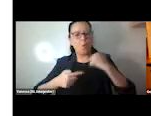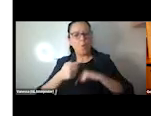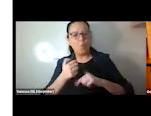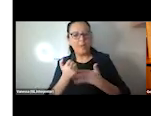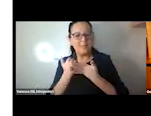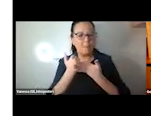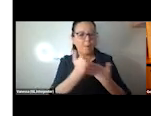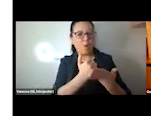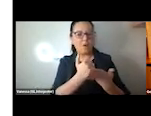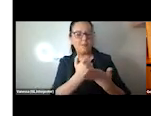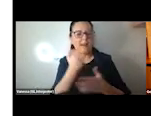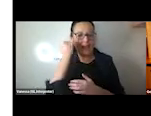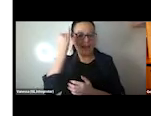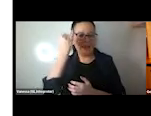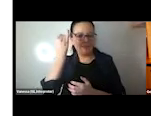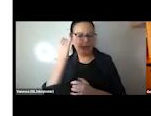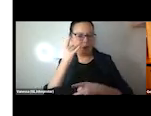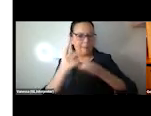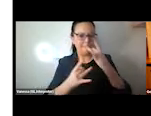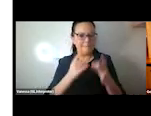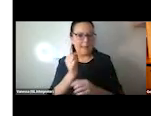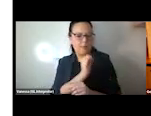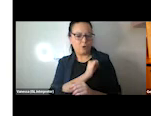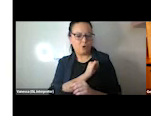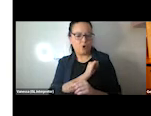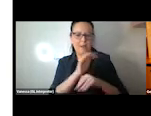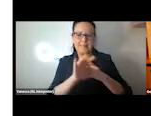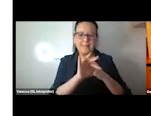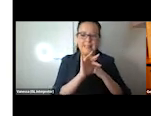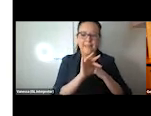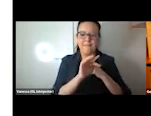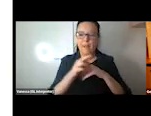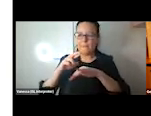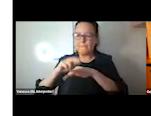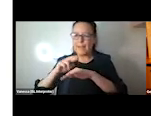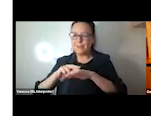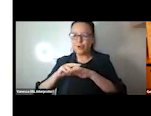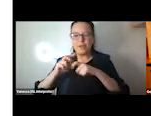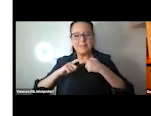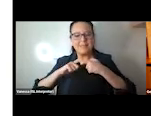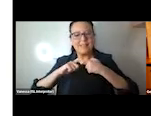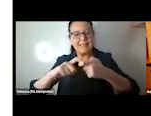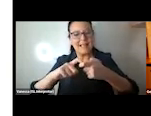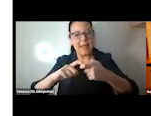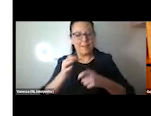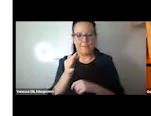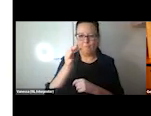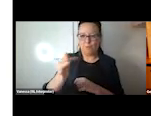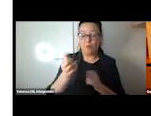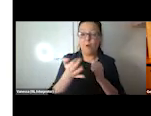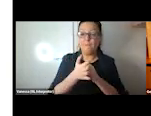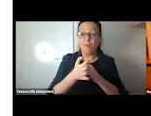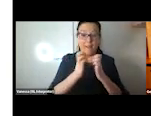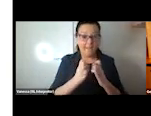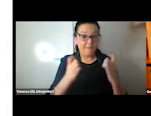innovation to ensure a safer, better and sustainable future for everyone, for business and citizens